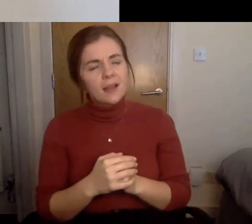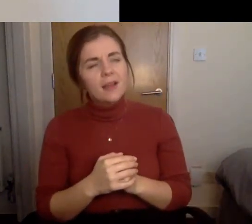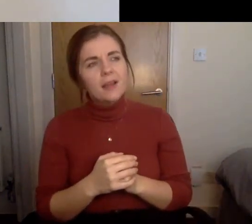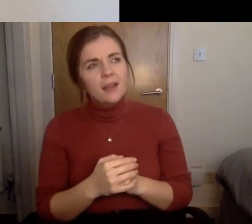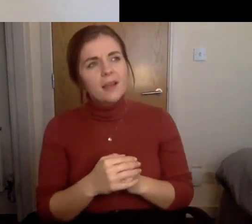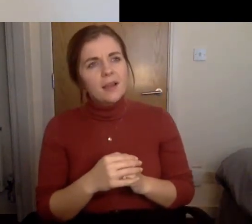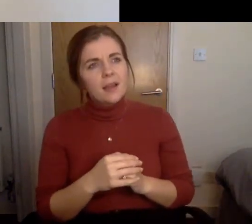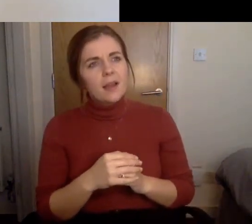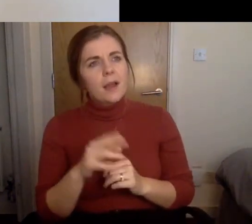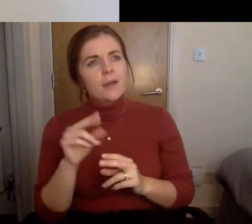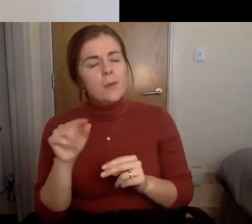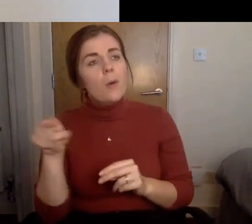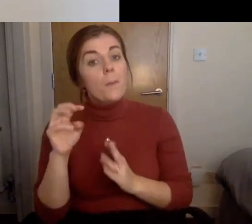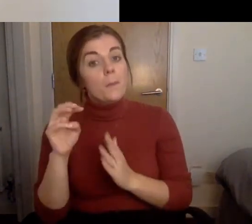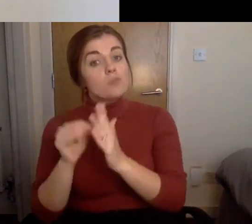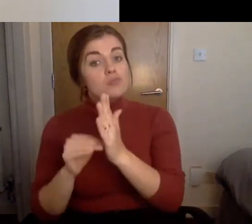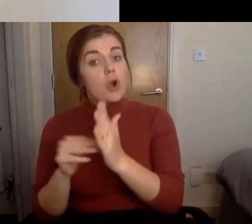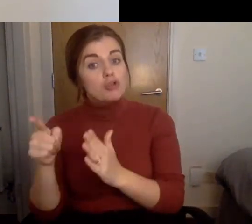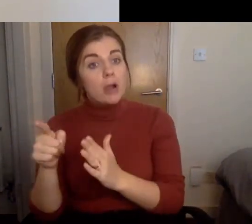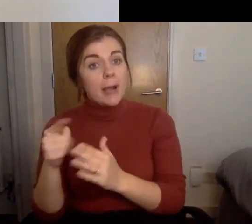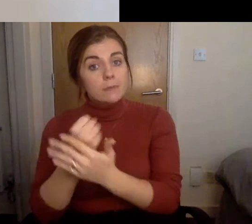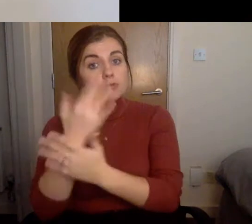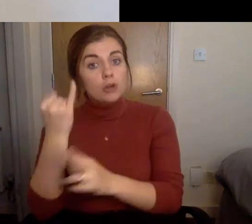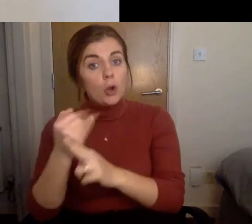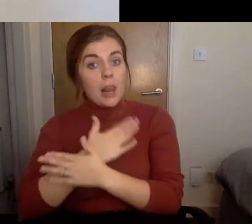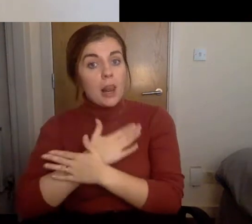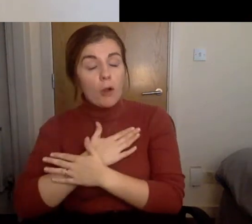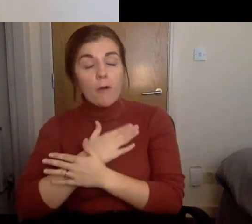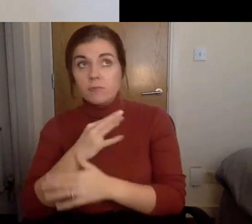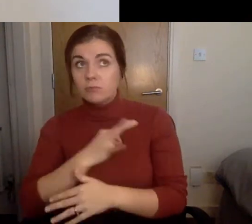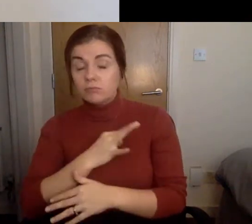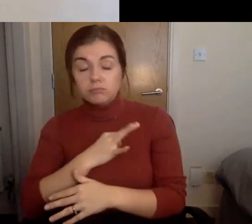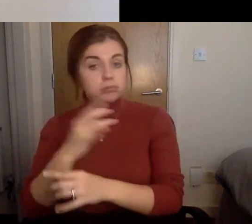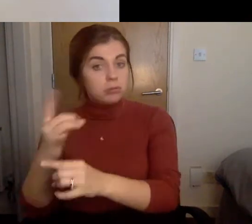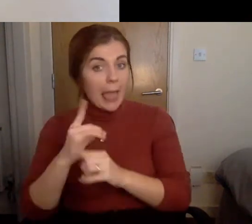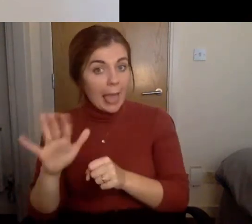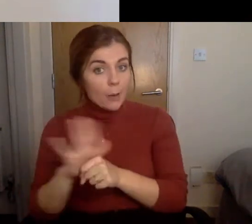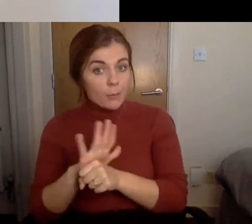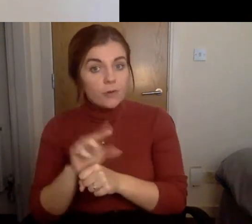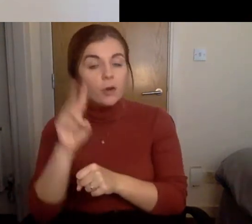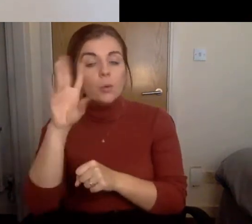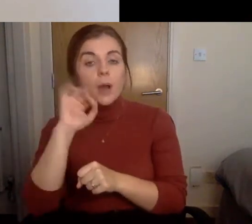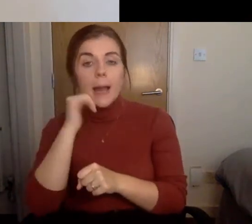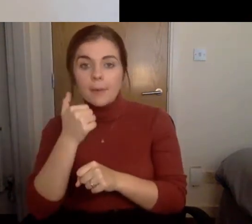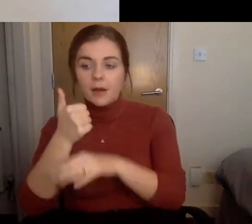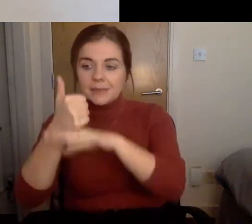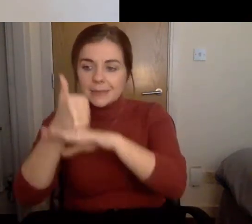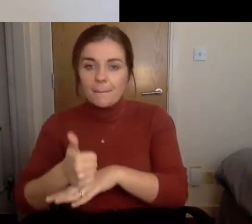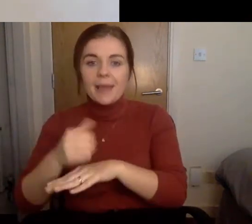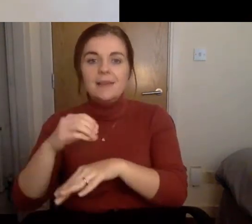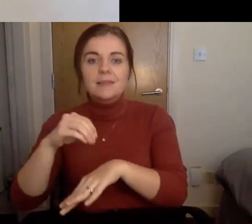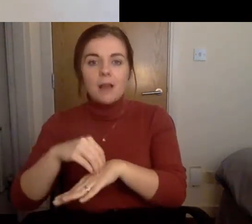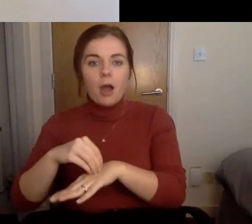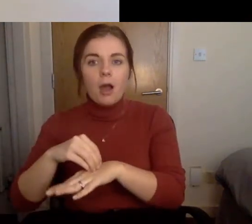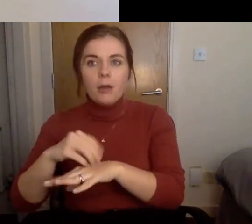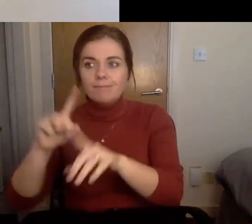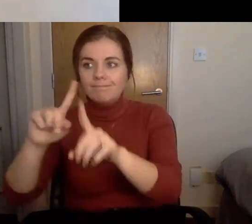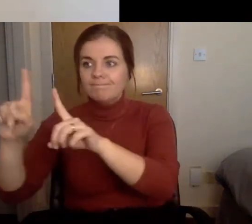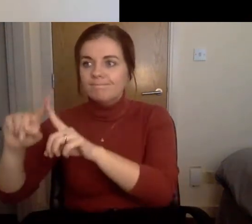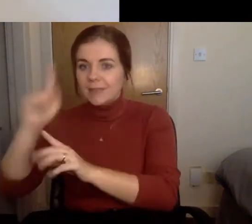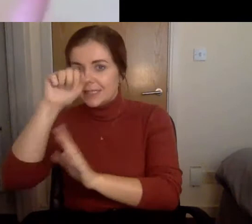I find the program helpful. I find Grow in Love helpful in that it's a program based on experience, right? So